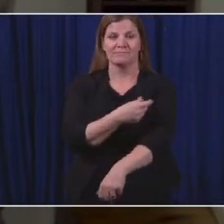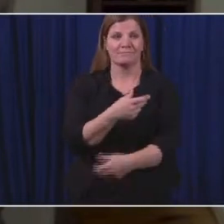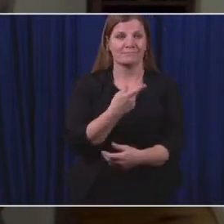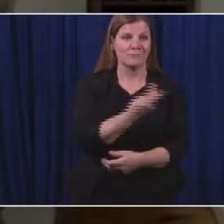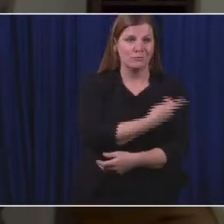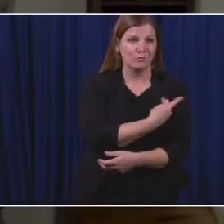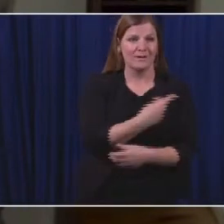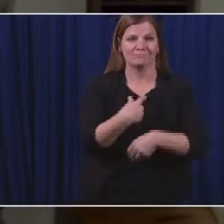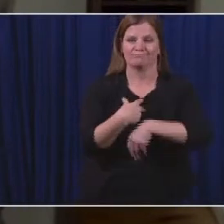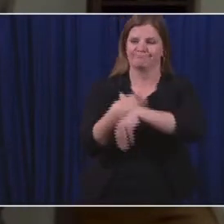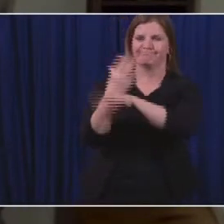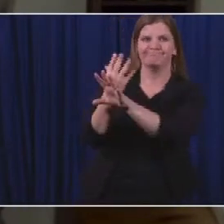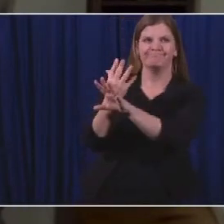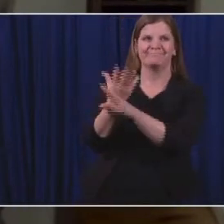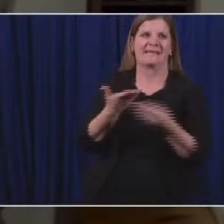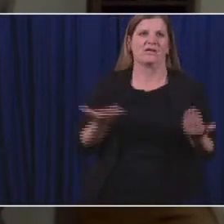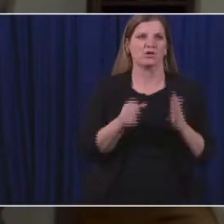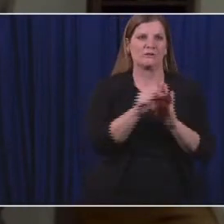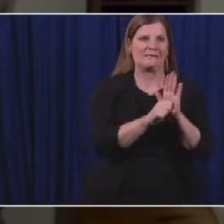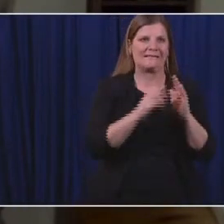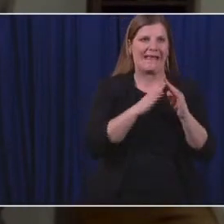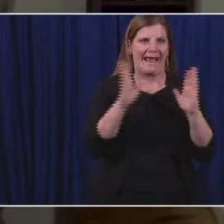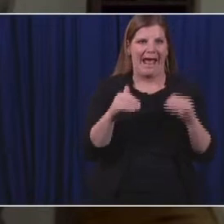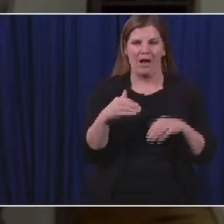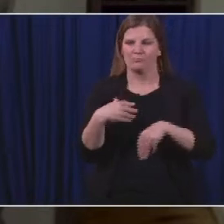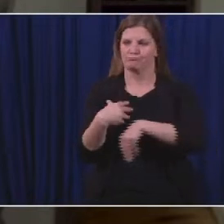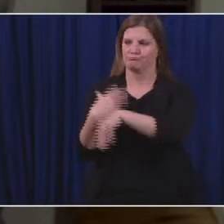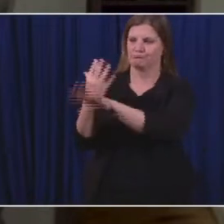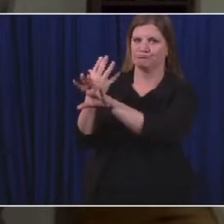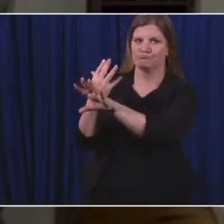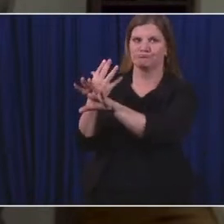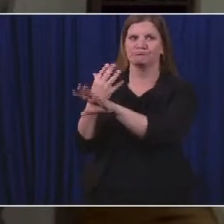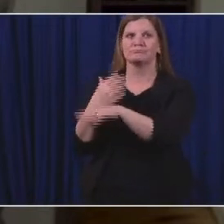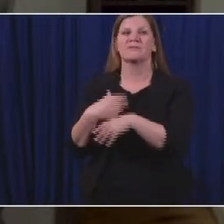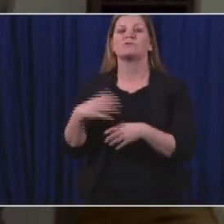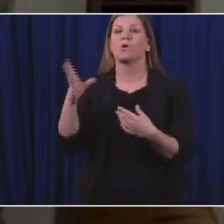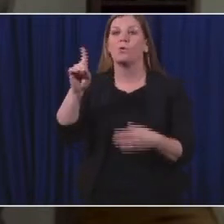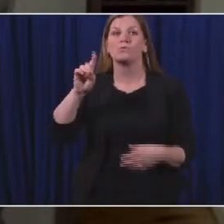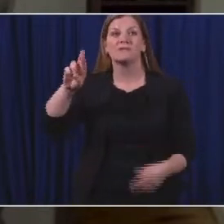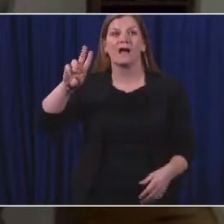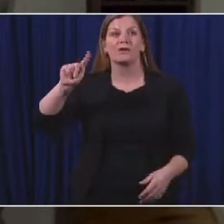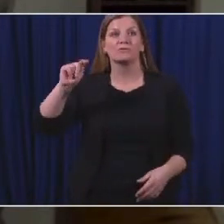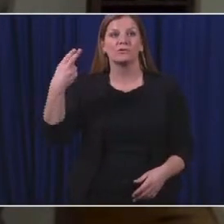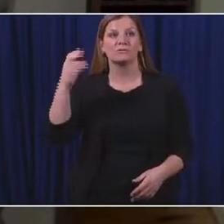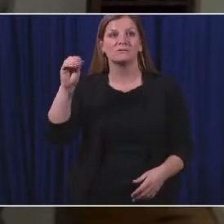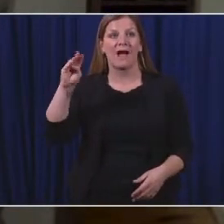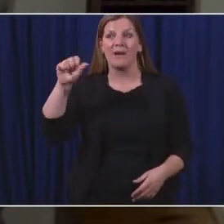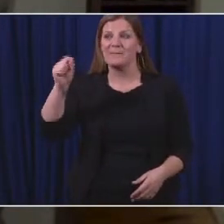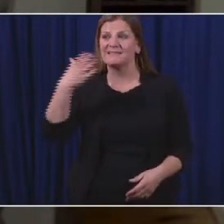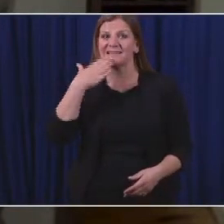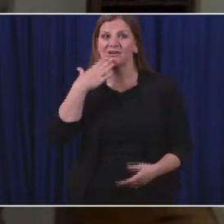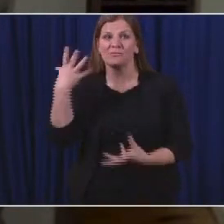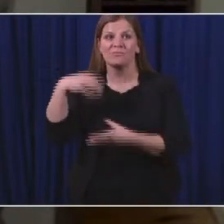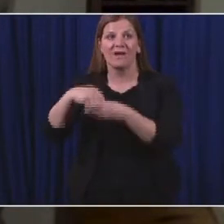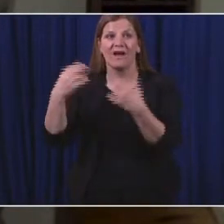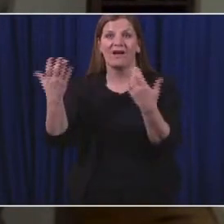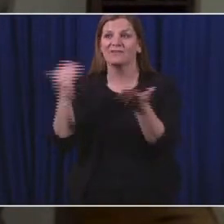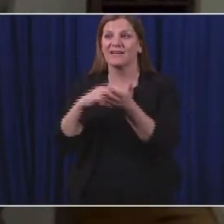Skype from the State House, something that, frankly, we'll never forget. Dr. Thomas, thanks for being with us again. How'd things go